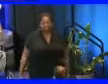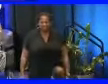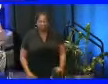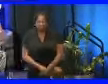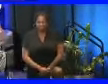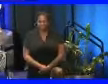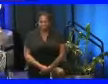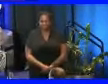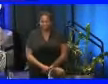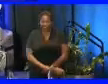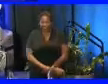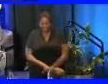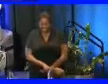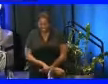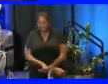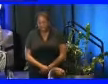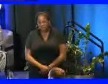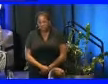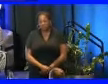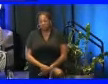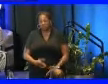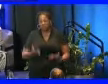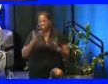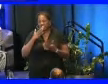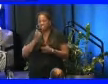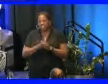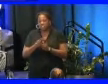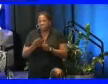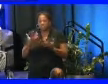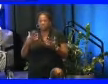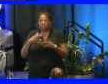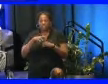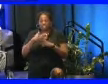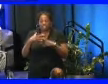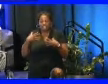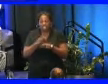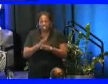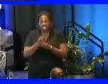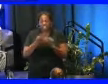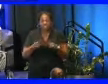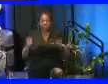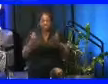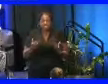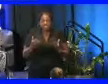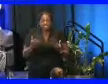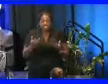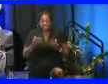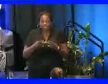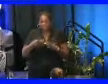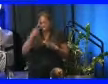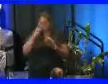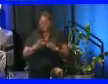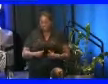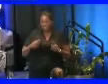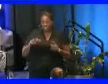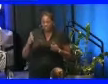Yeah. So thank you, everyone. And just context, Independence Now is one of the centers for independent living in Maryland.